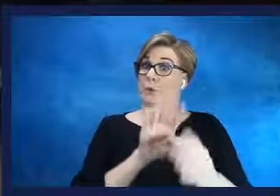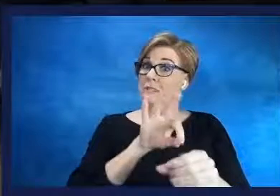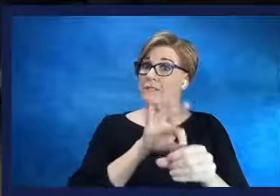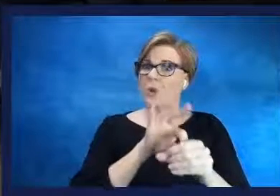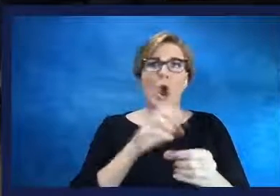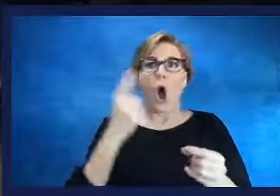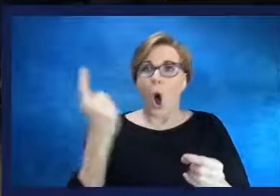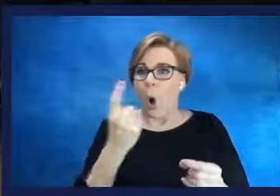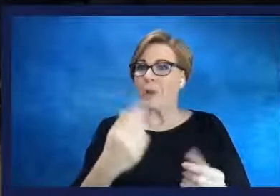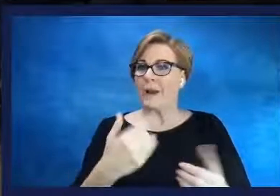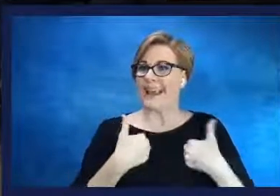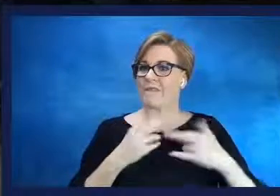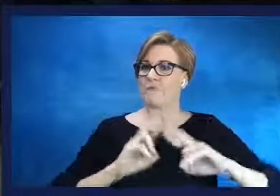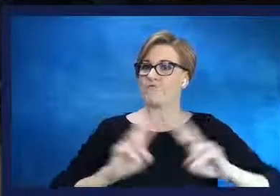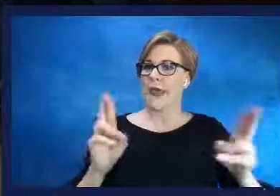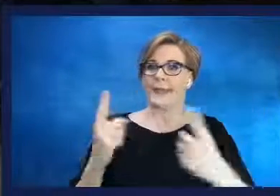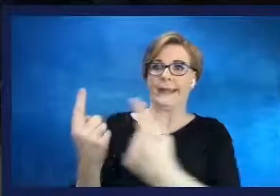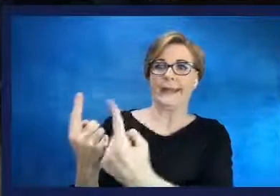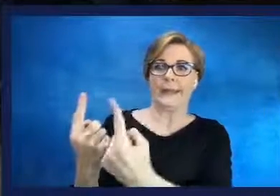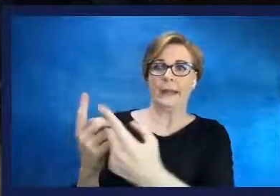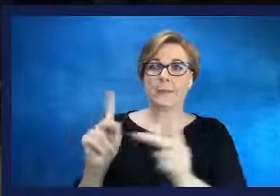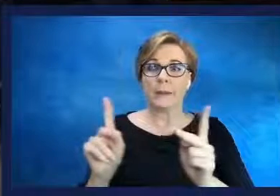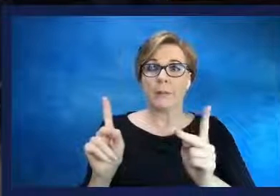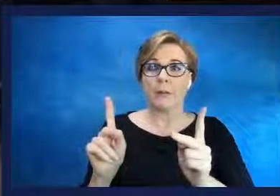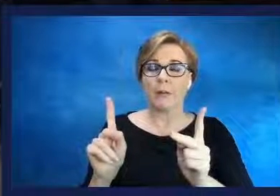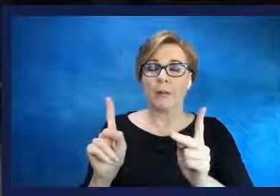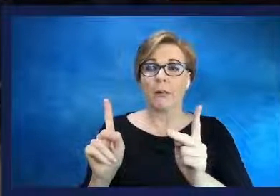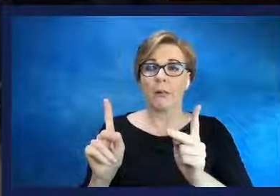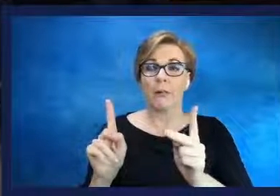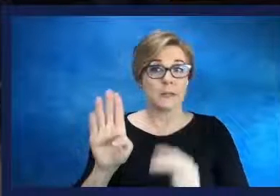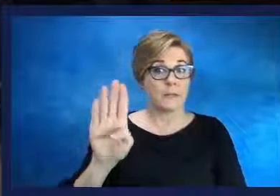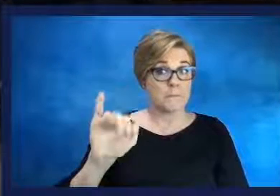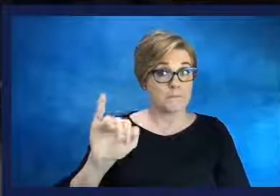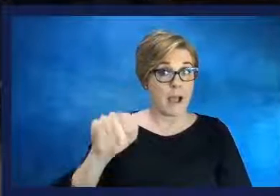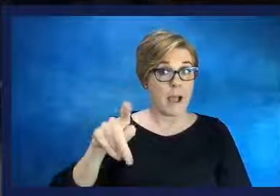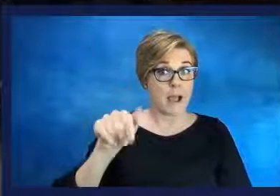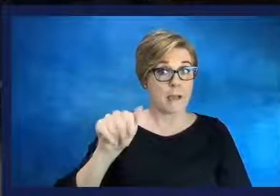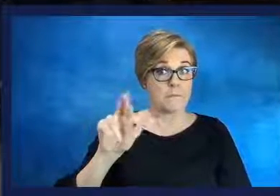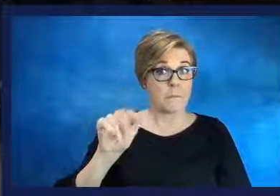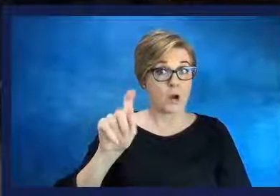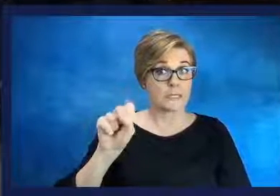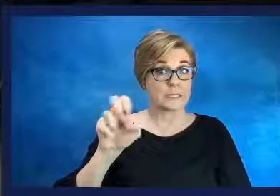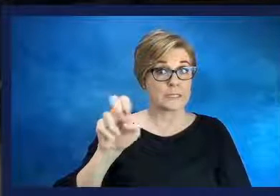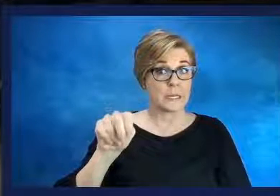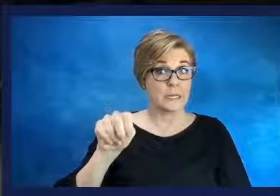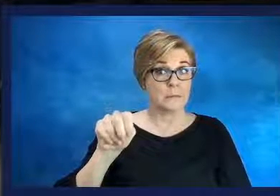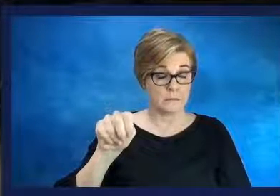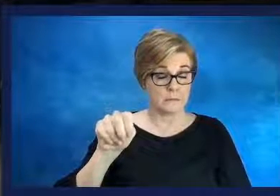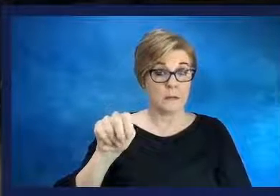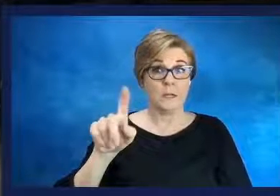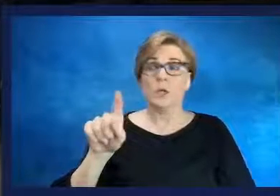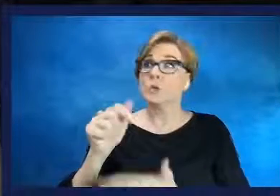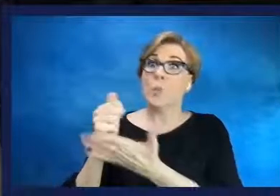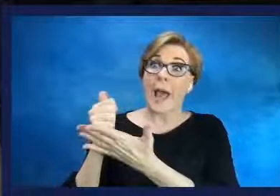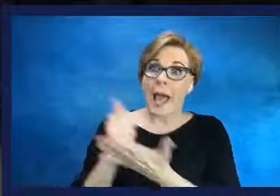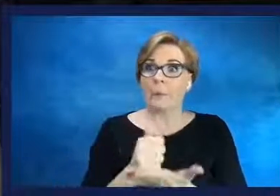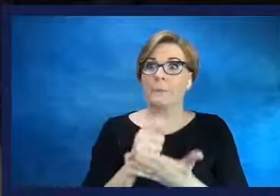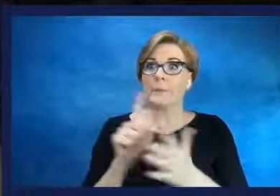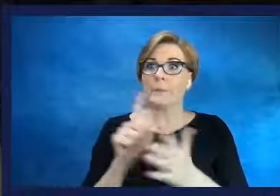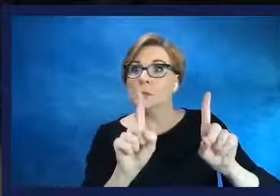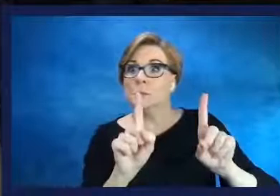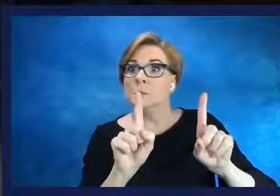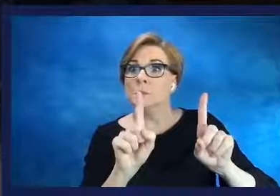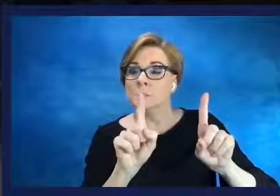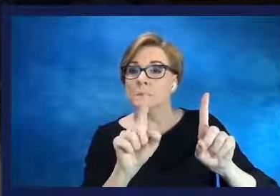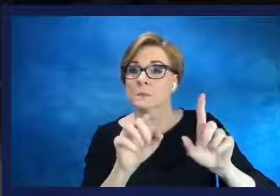if you don't want to use the accessible device, you want a marked ballot, and assist you in taking that, to cast that, to hear that. What was that sound again? No, you don't